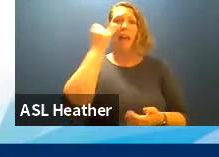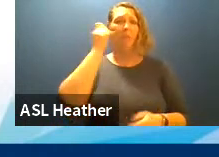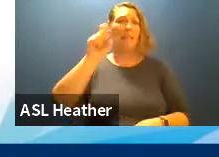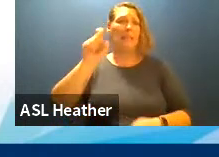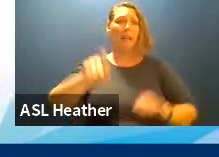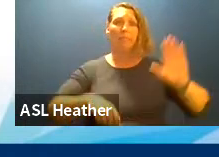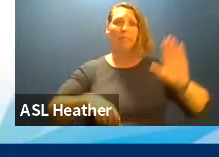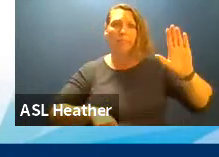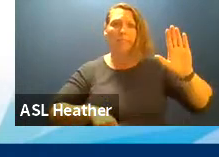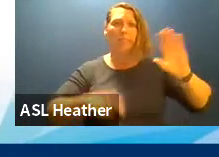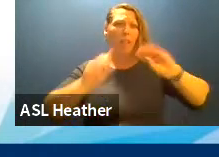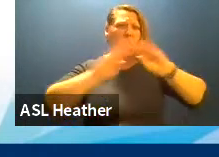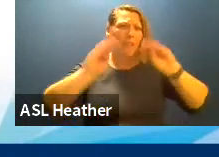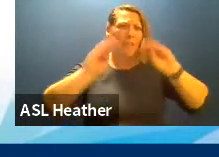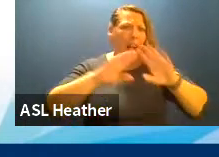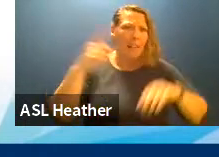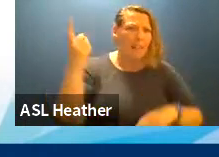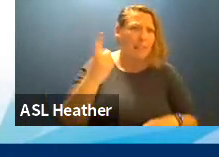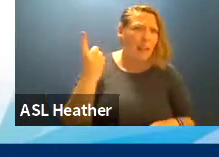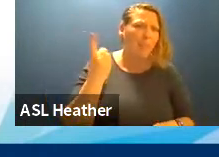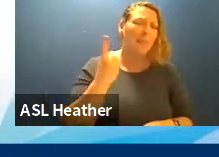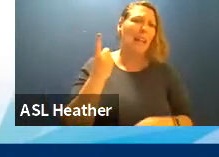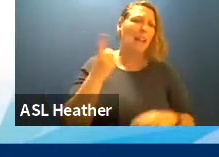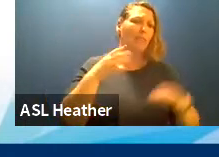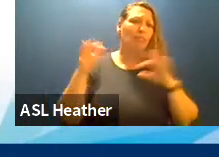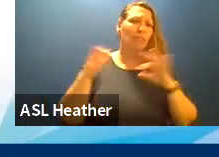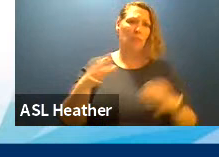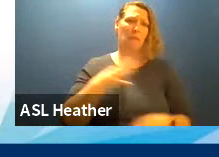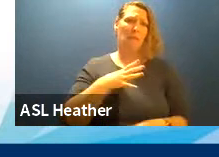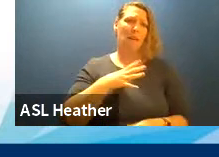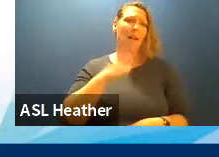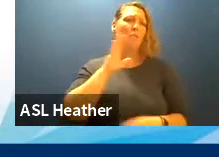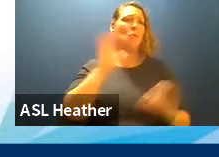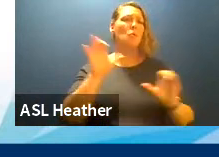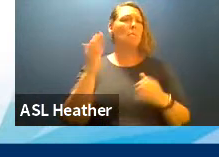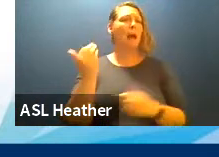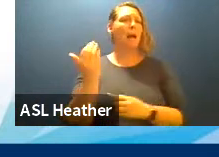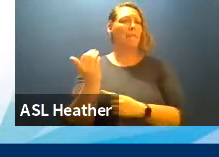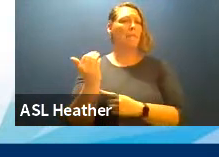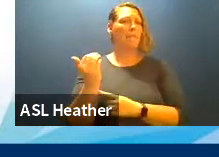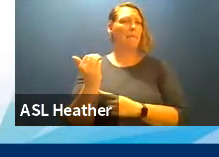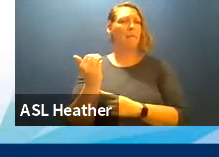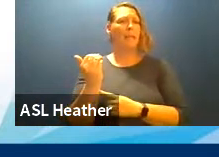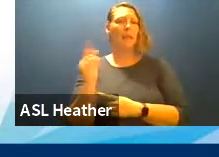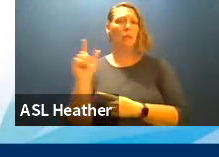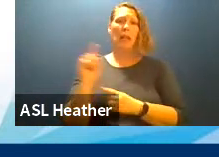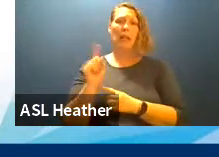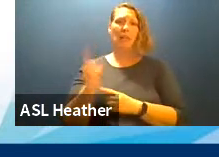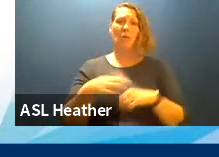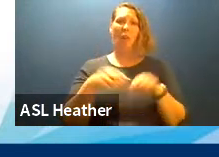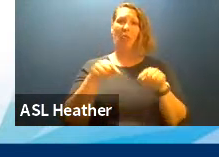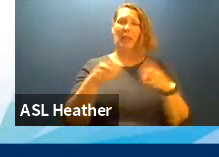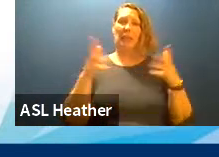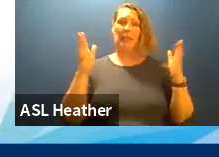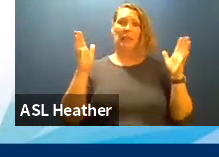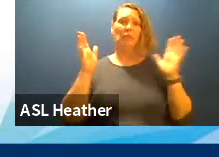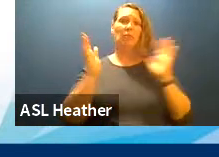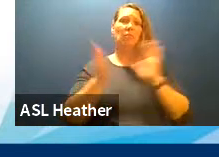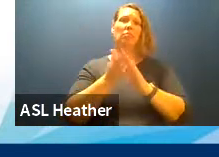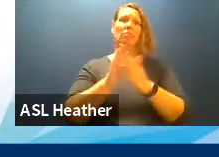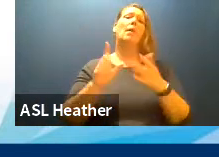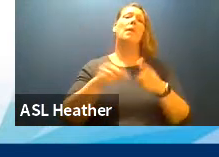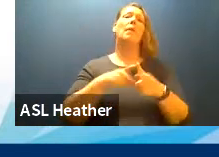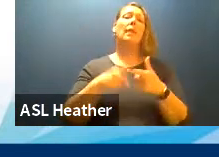with clarifying questions. I'm going to try to just spend like 15, maybe 20 minutes on this, but hopefully get